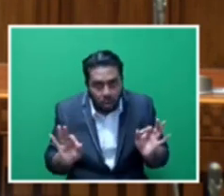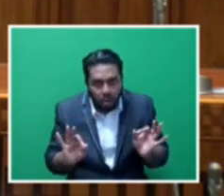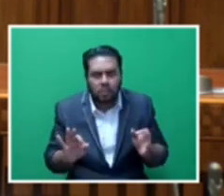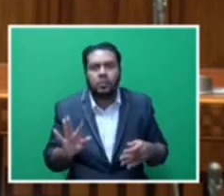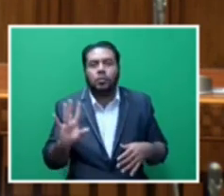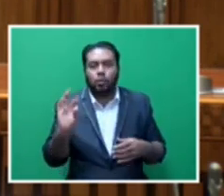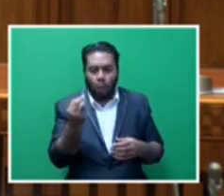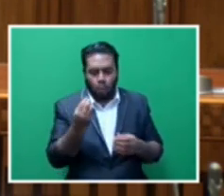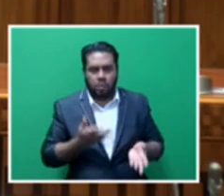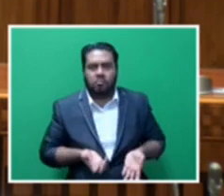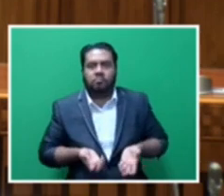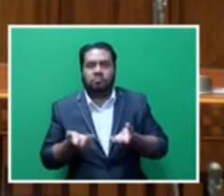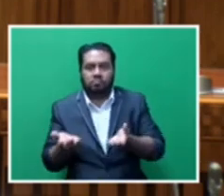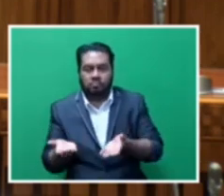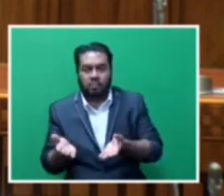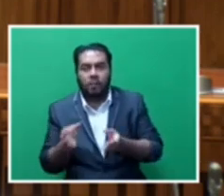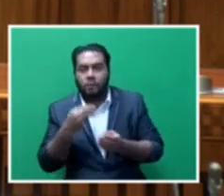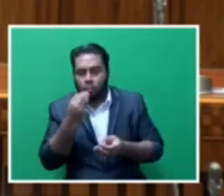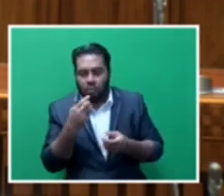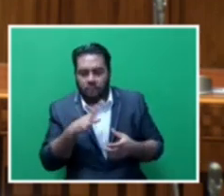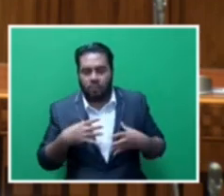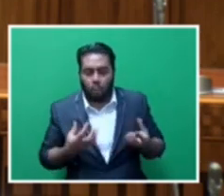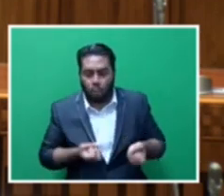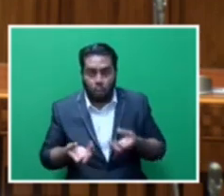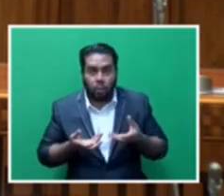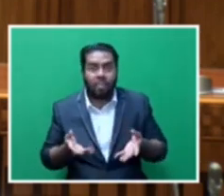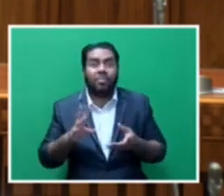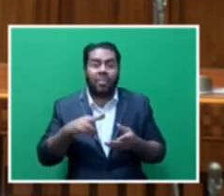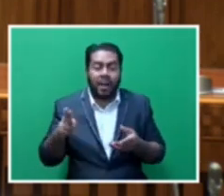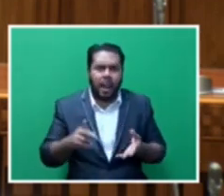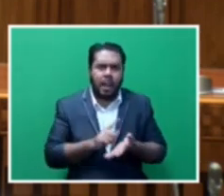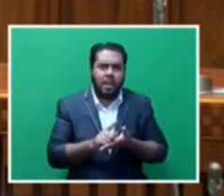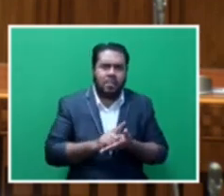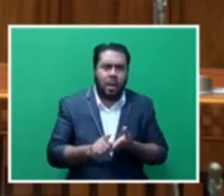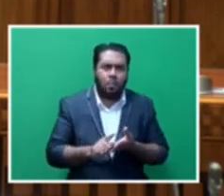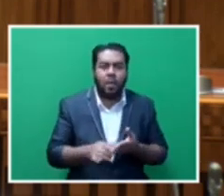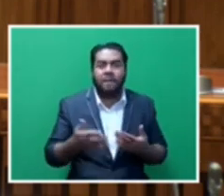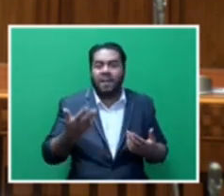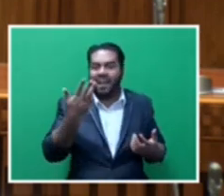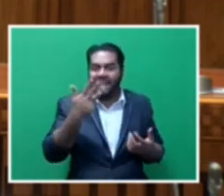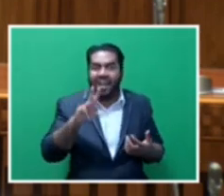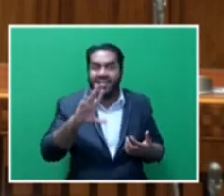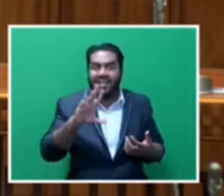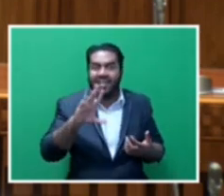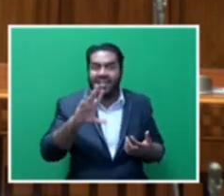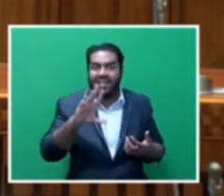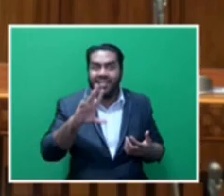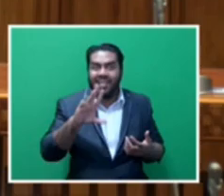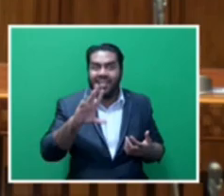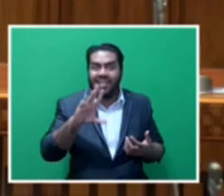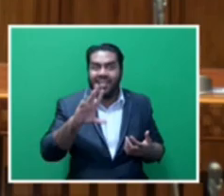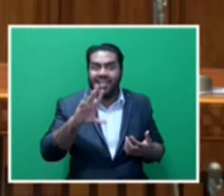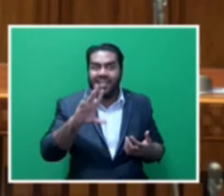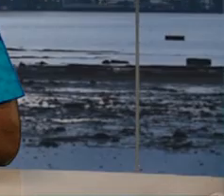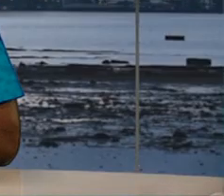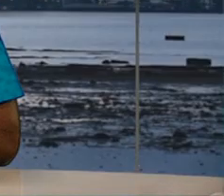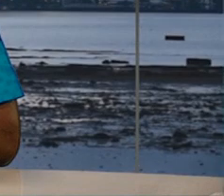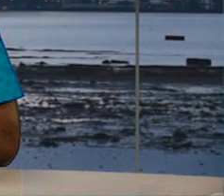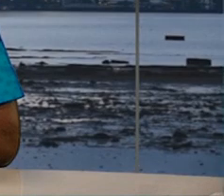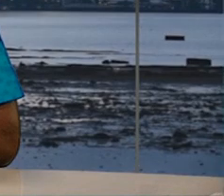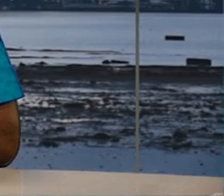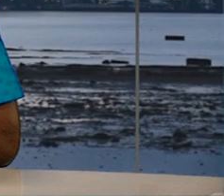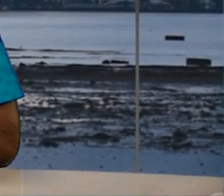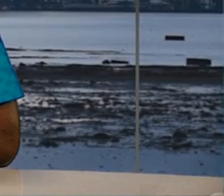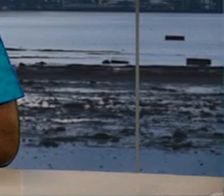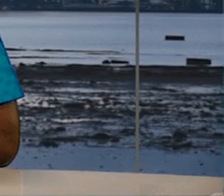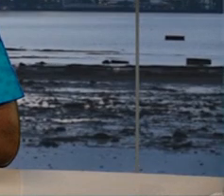were assisted. About $10.6 million have been disbursed through that. Parliament has passed the